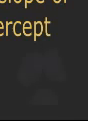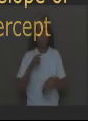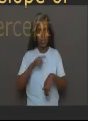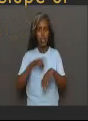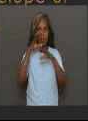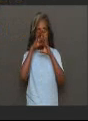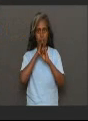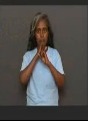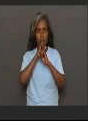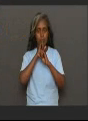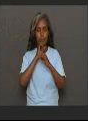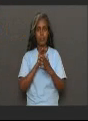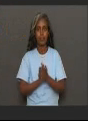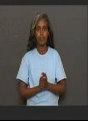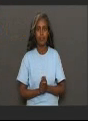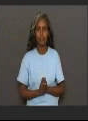Time's up.